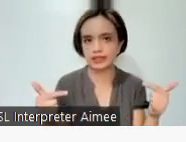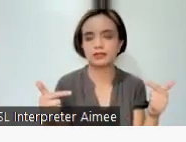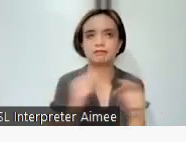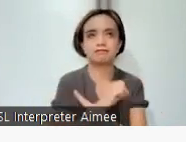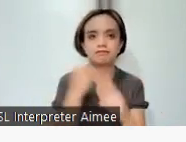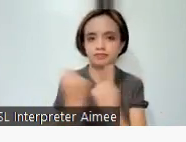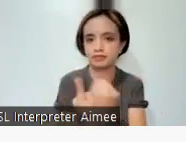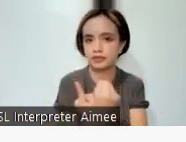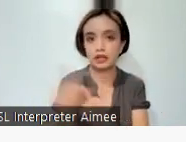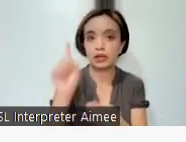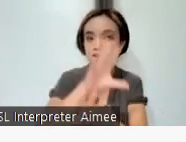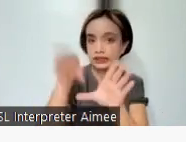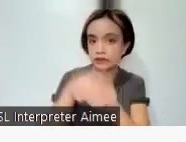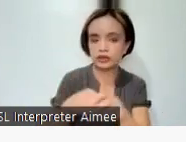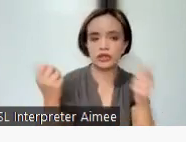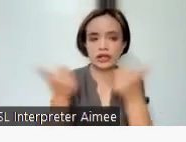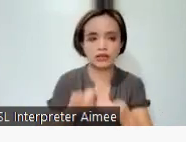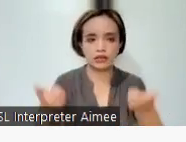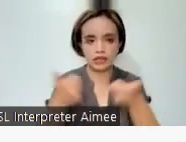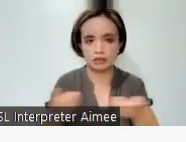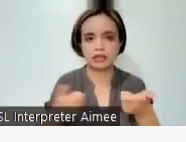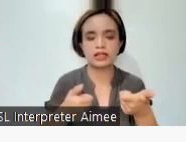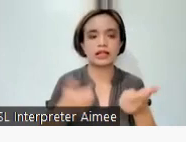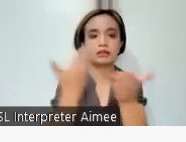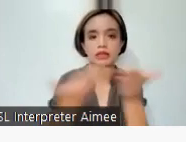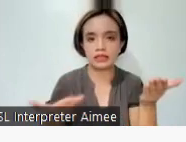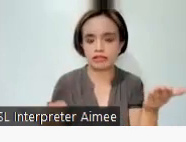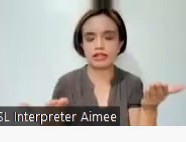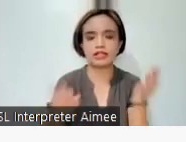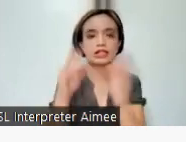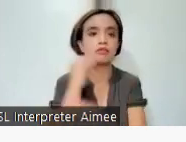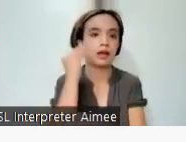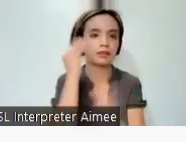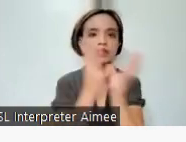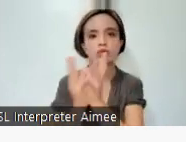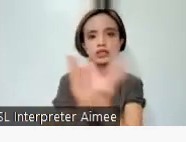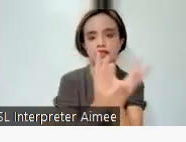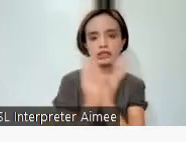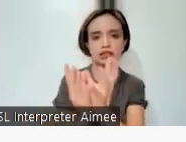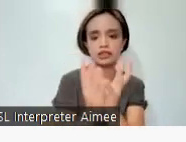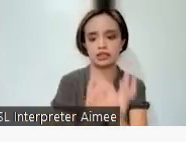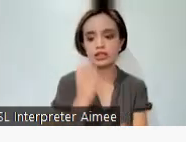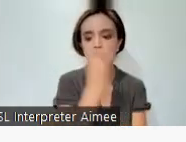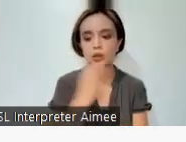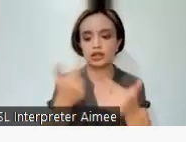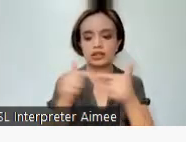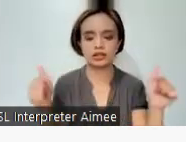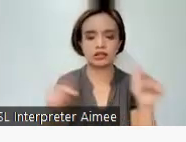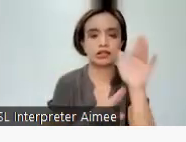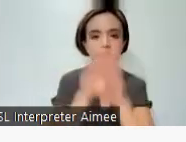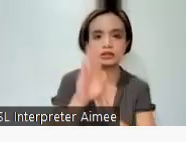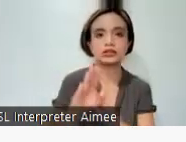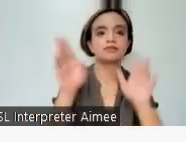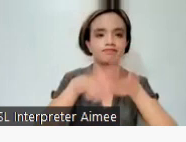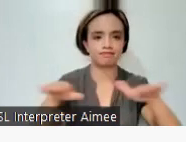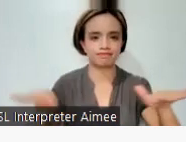environment, which includes the available print materials at home and in the community, on the oral language development of